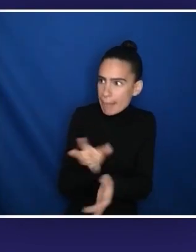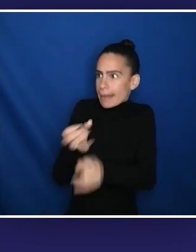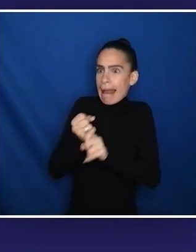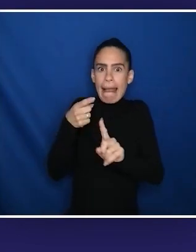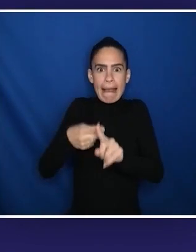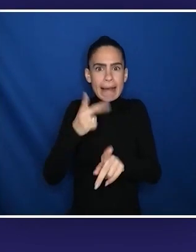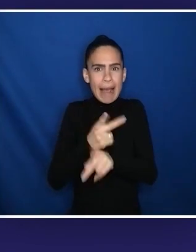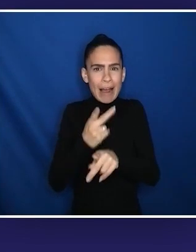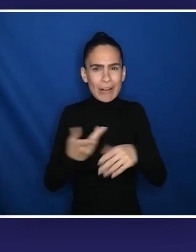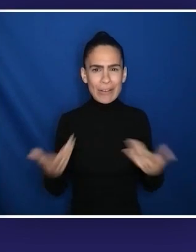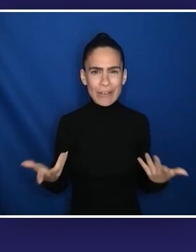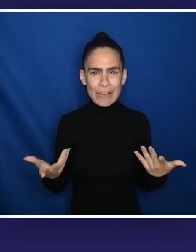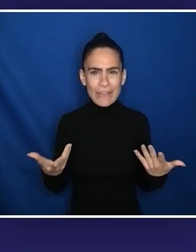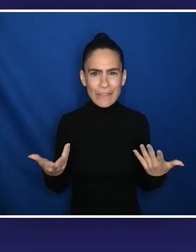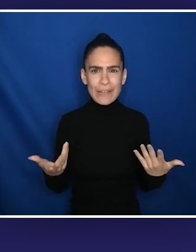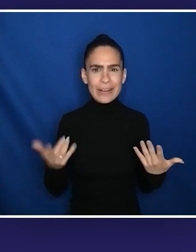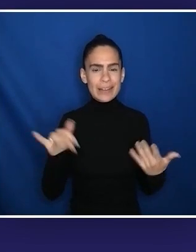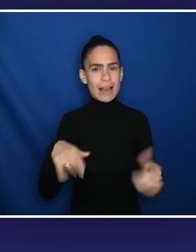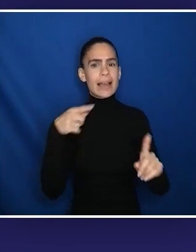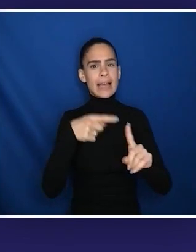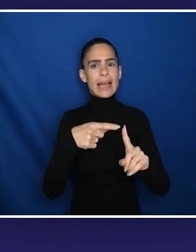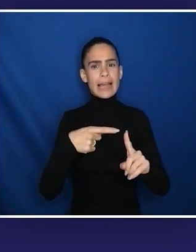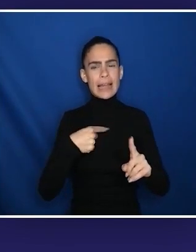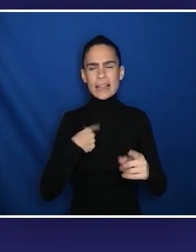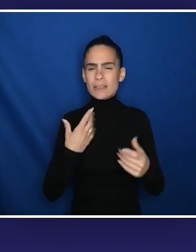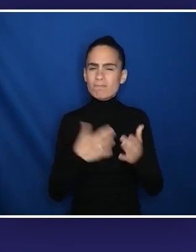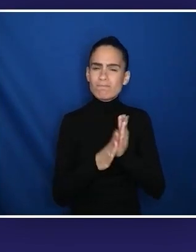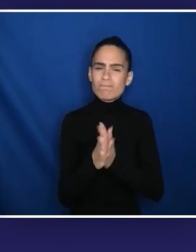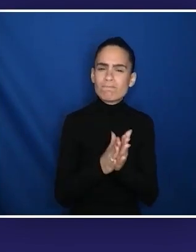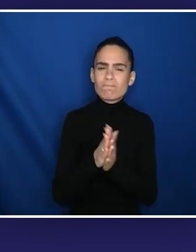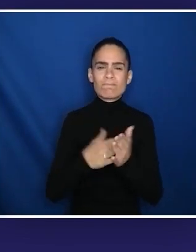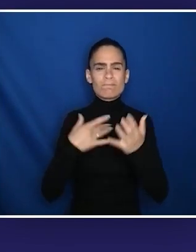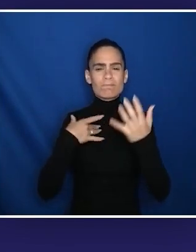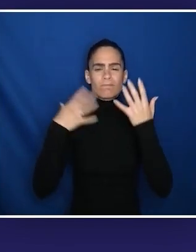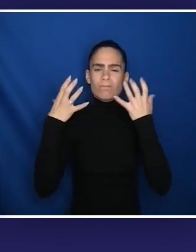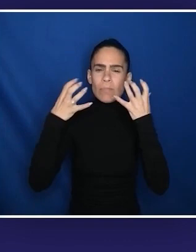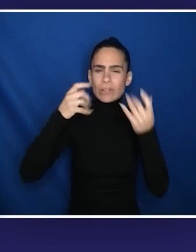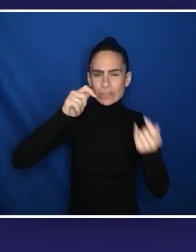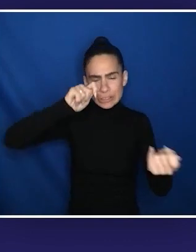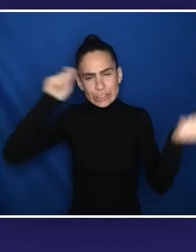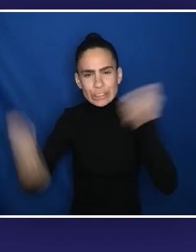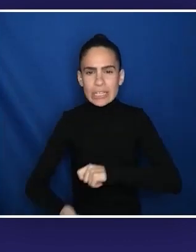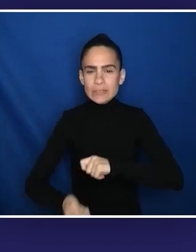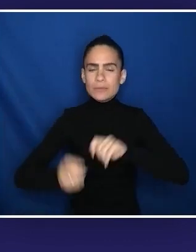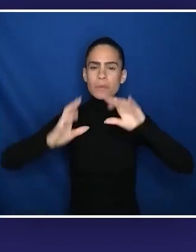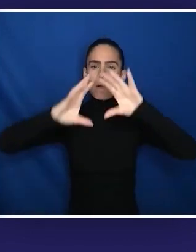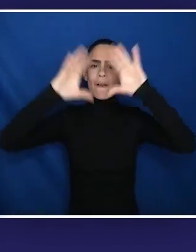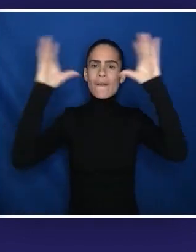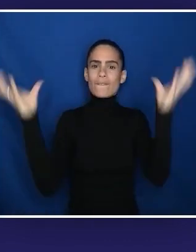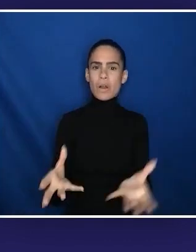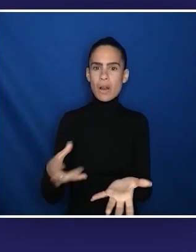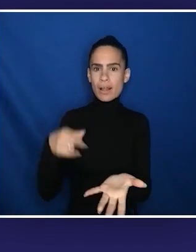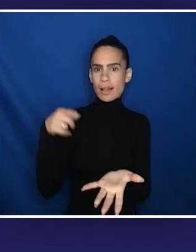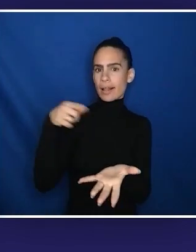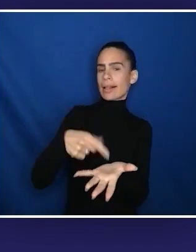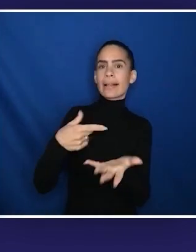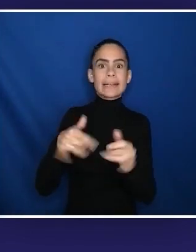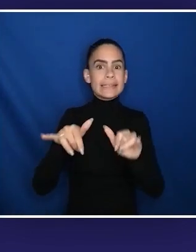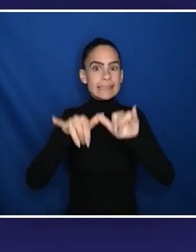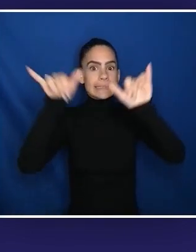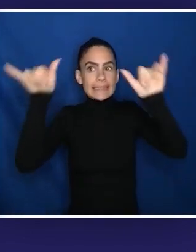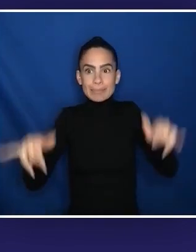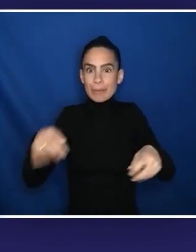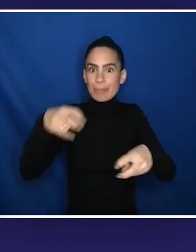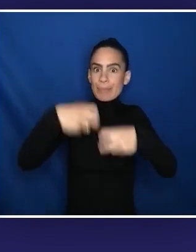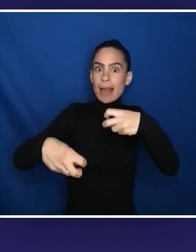to another location to receive care. And that led me to really want to make changes and to really